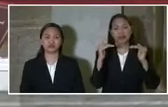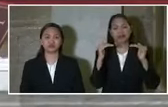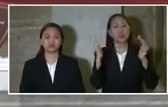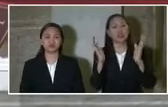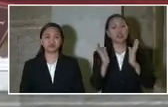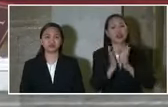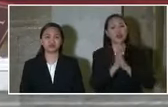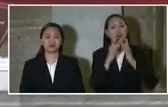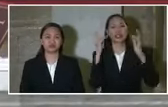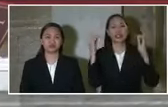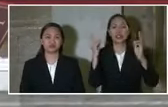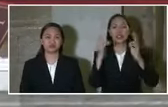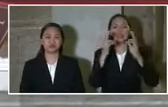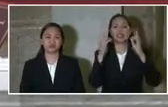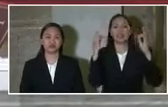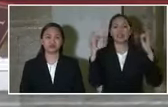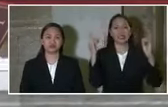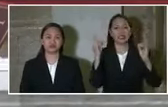kaitaasan.